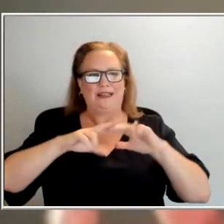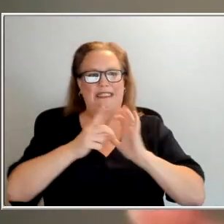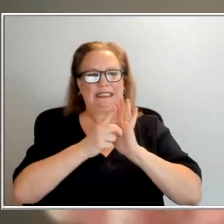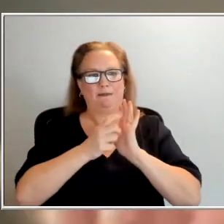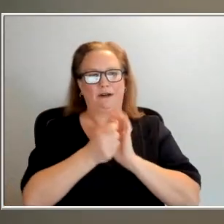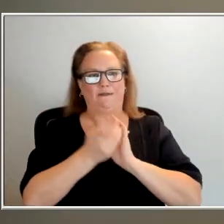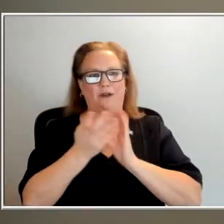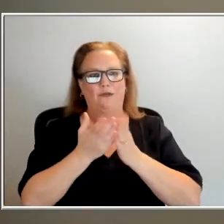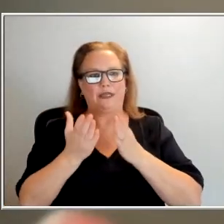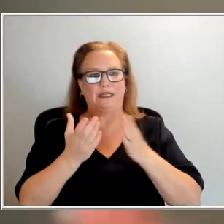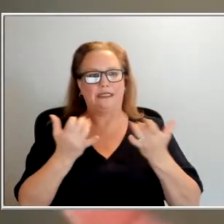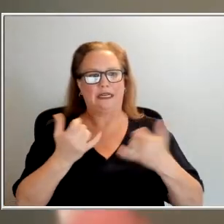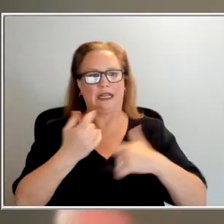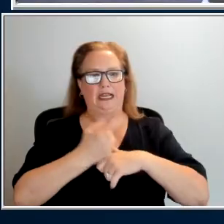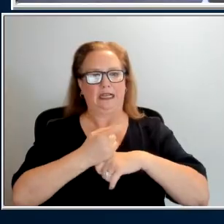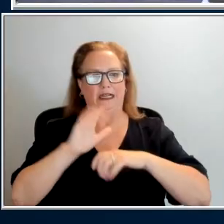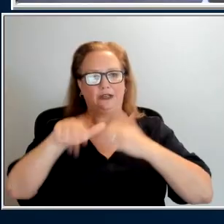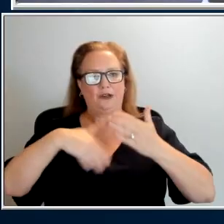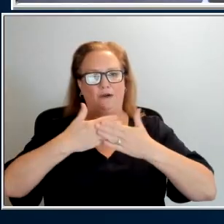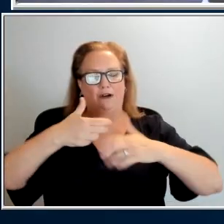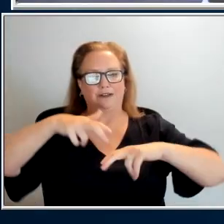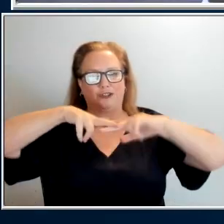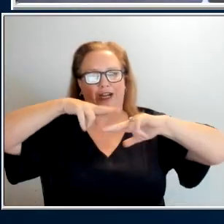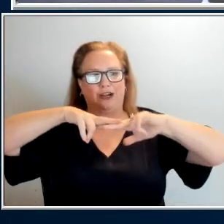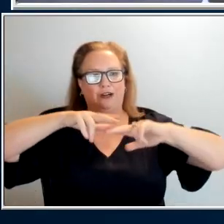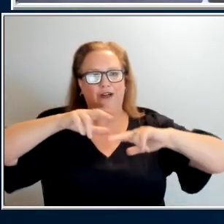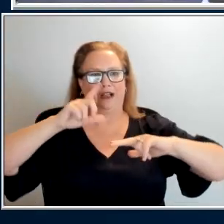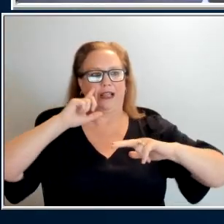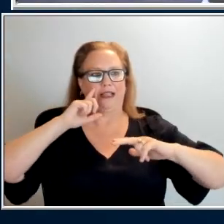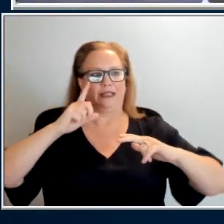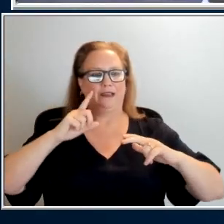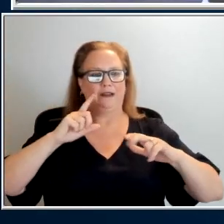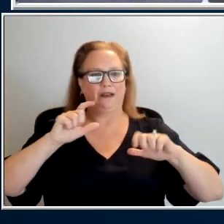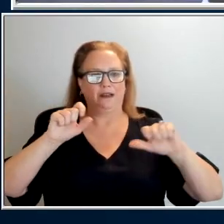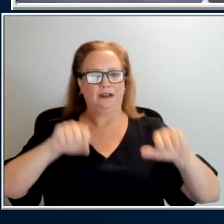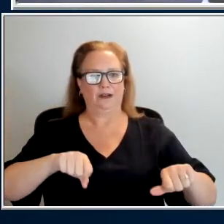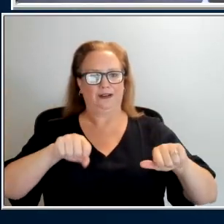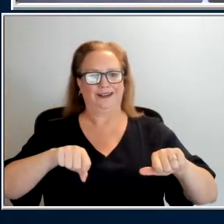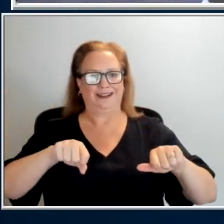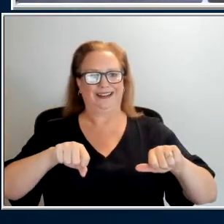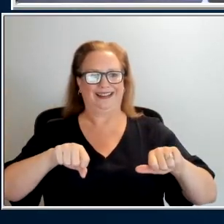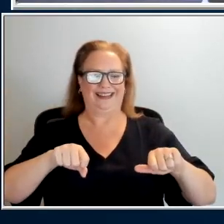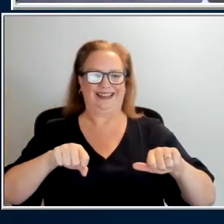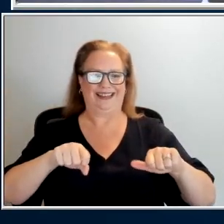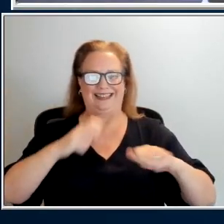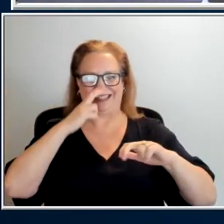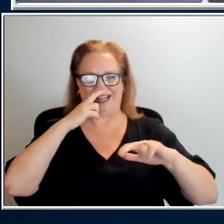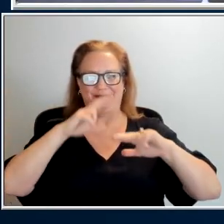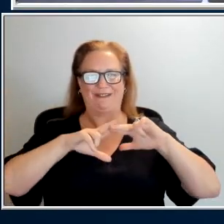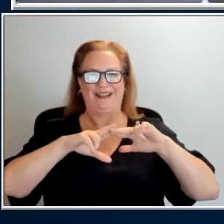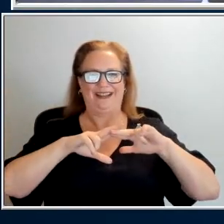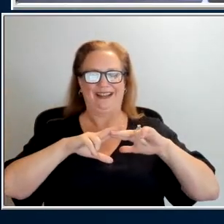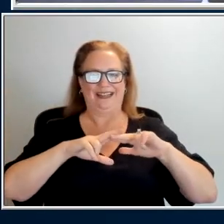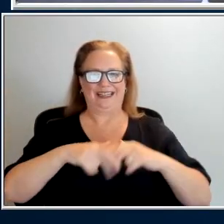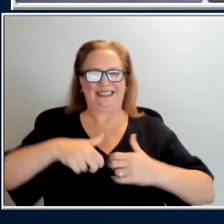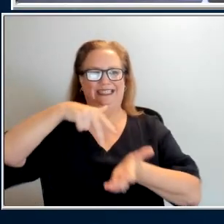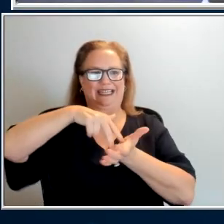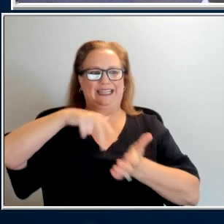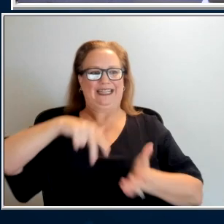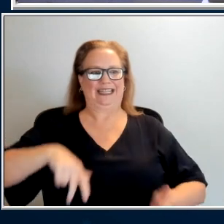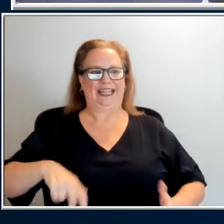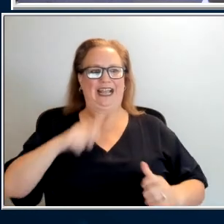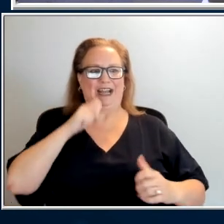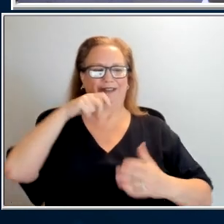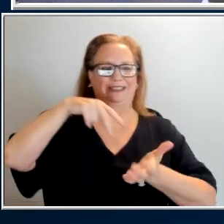couple of things today, since you are all chair-bound. So I think what we need to do, sit up. I know, it's going to be fun. Oh, so I don't always sit up straight,